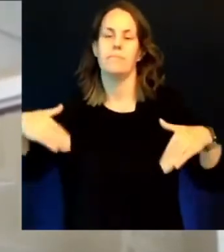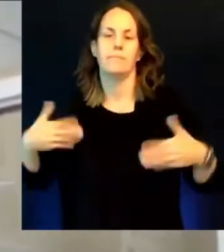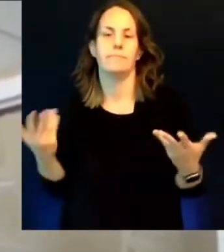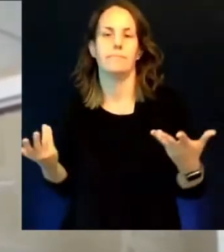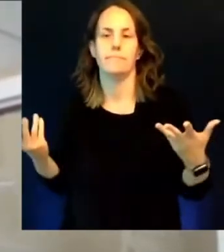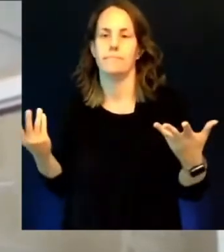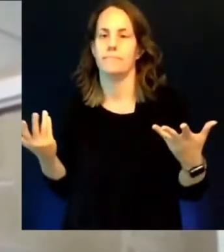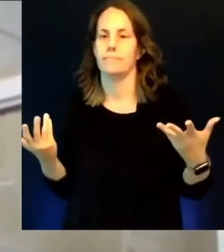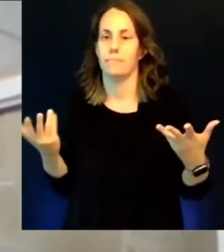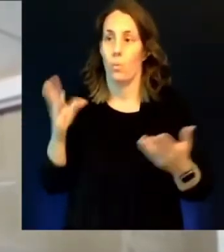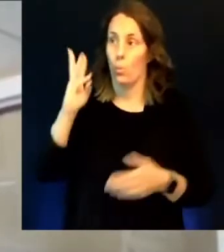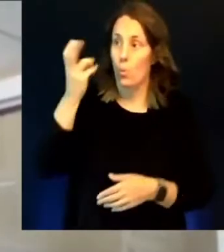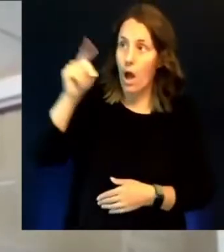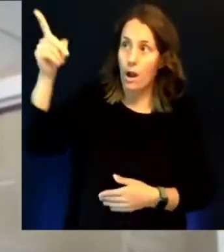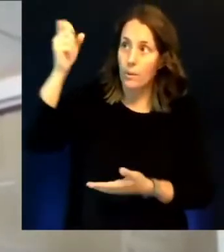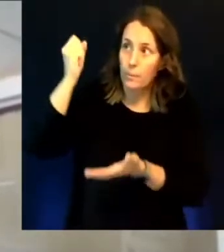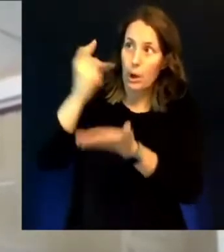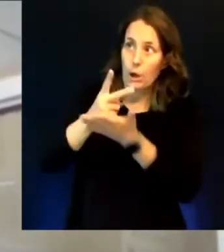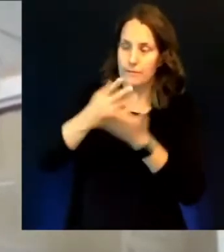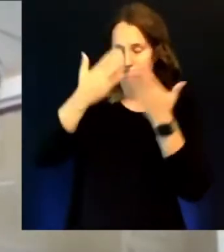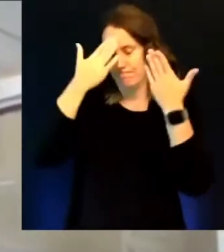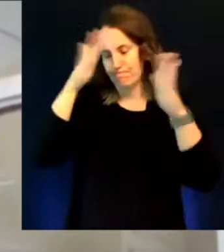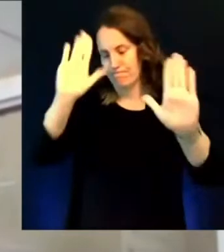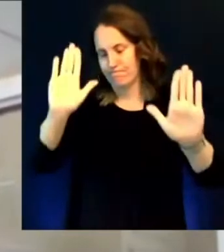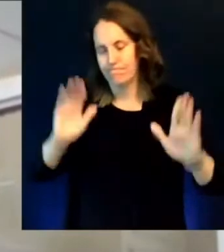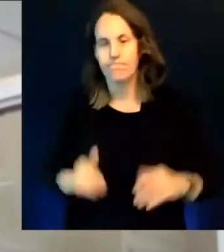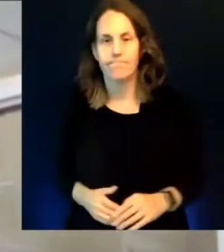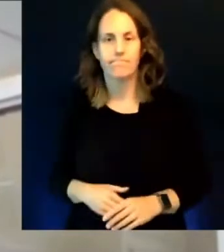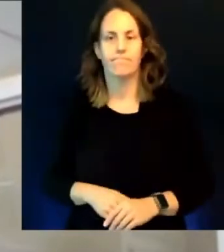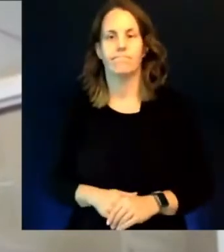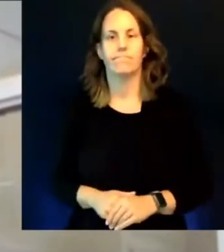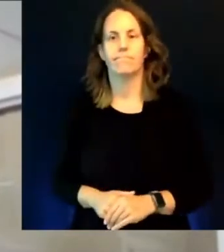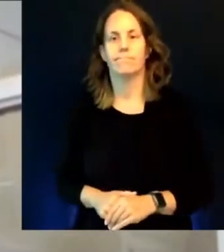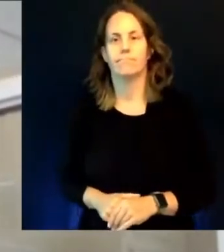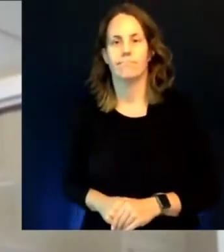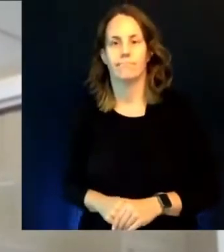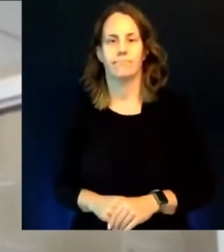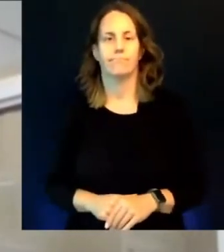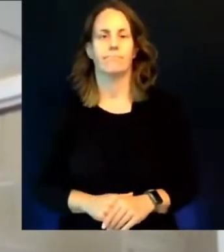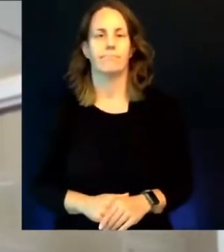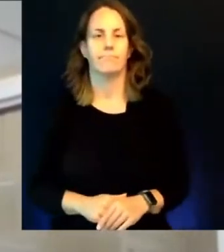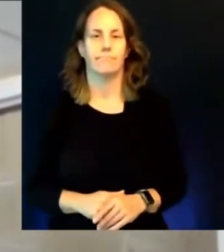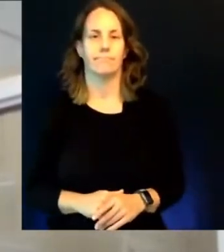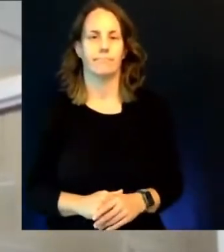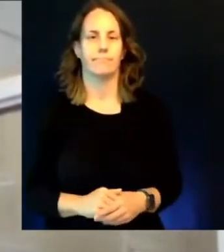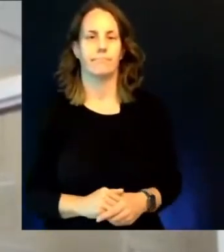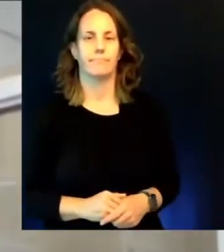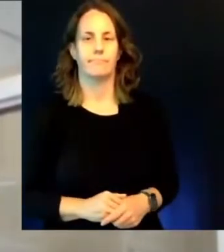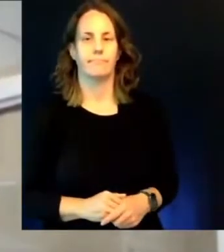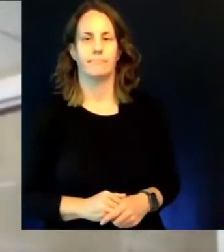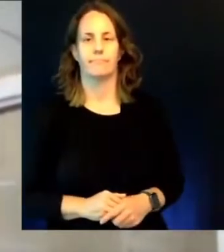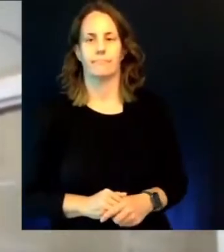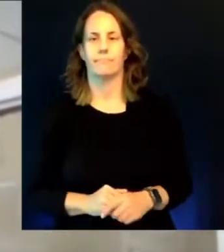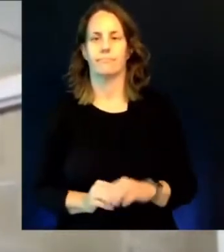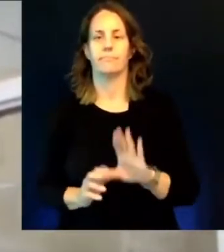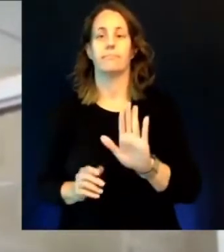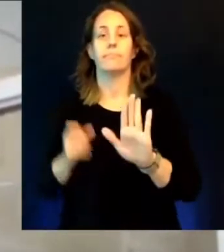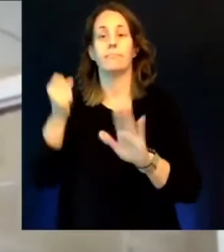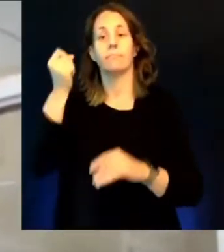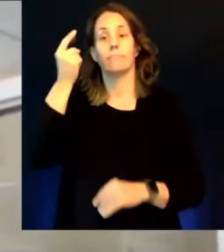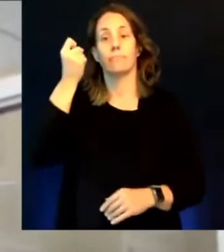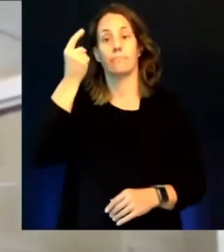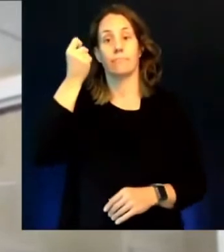would vote or finalize the process to authorize it. It is different from the mRNA vaccines, which are relatively